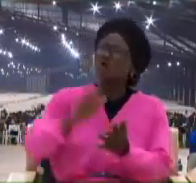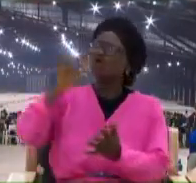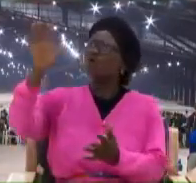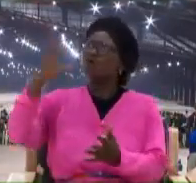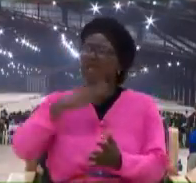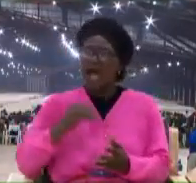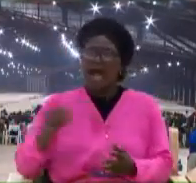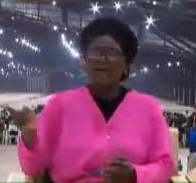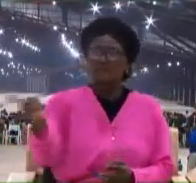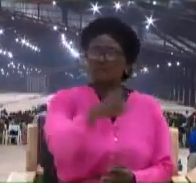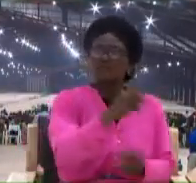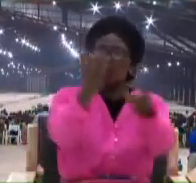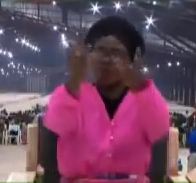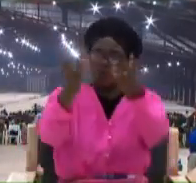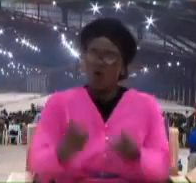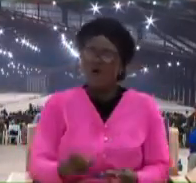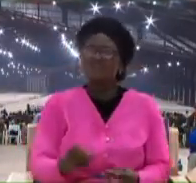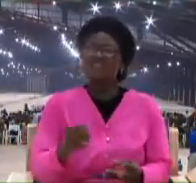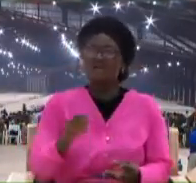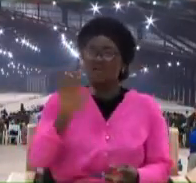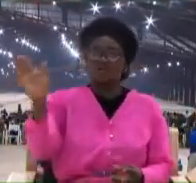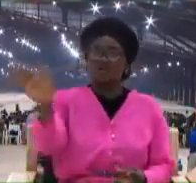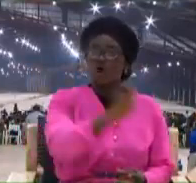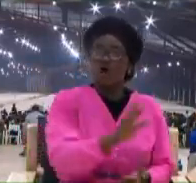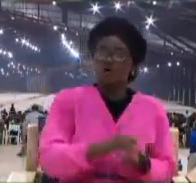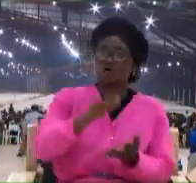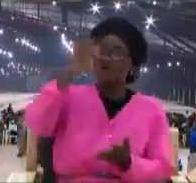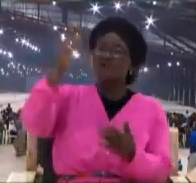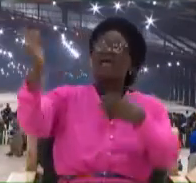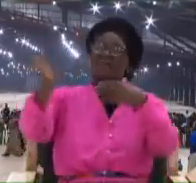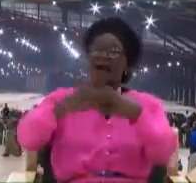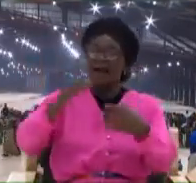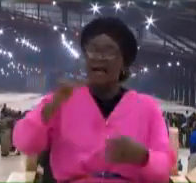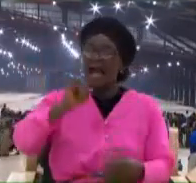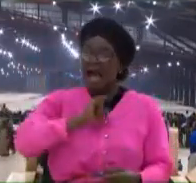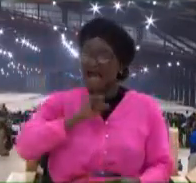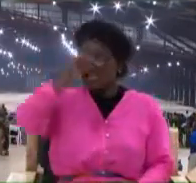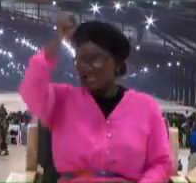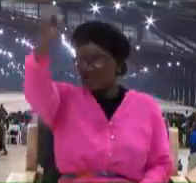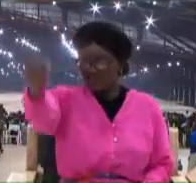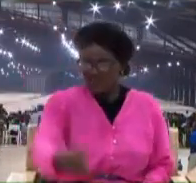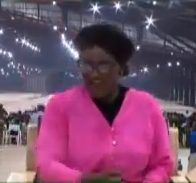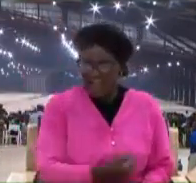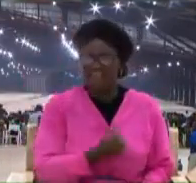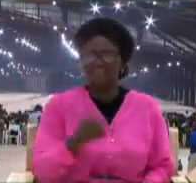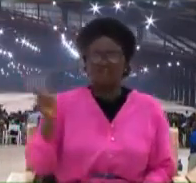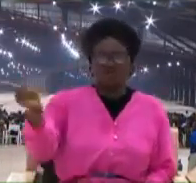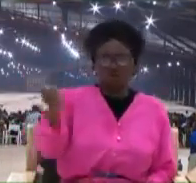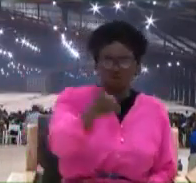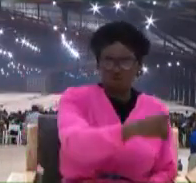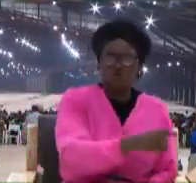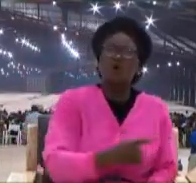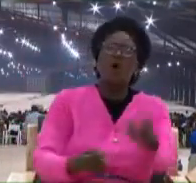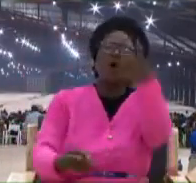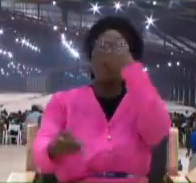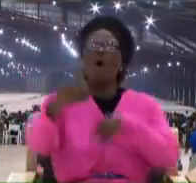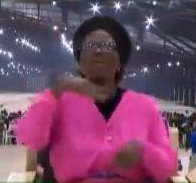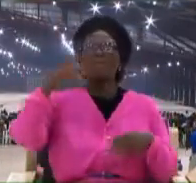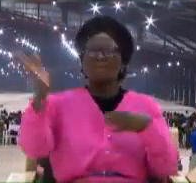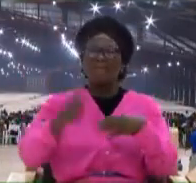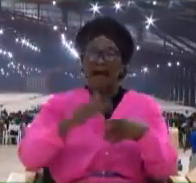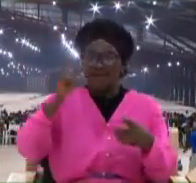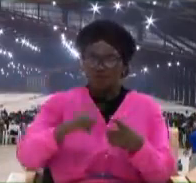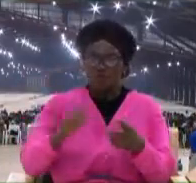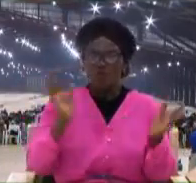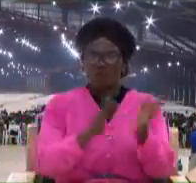I invite you, come to the altar. Let God restore you so that your